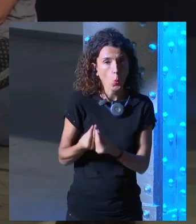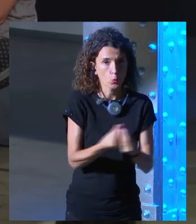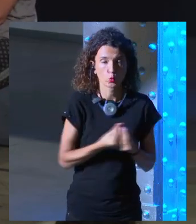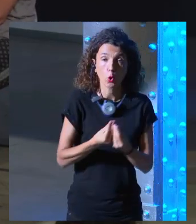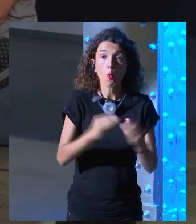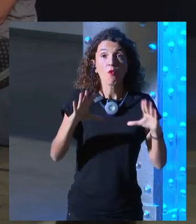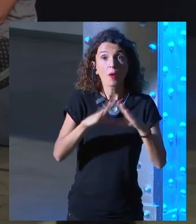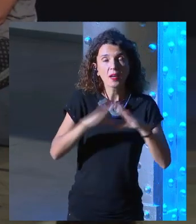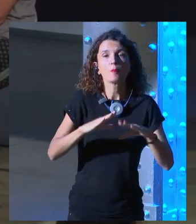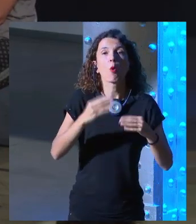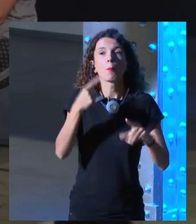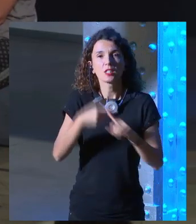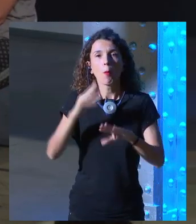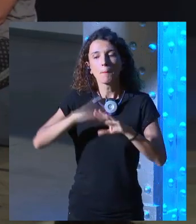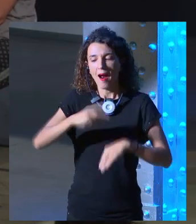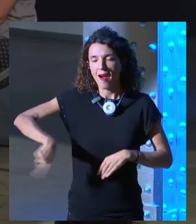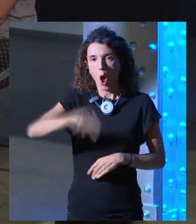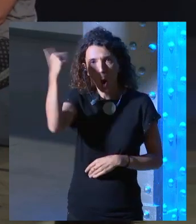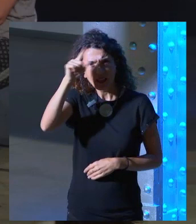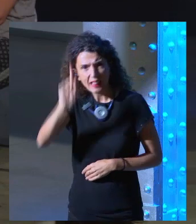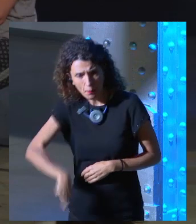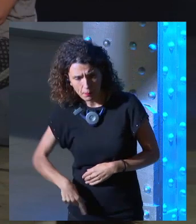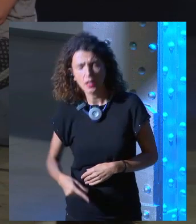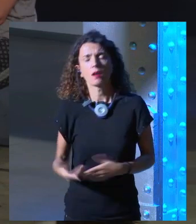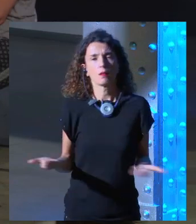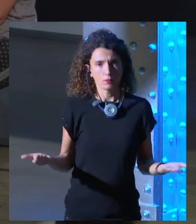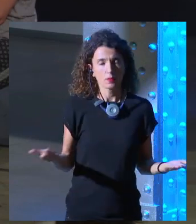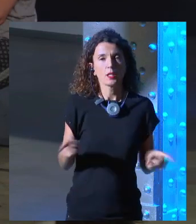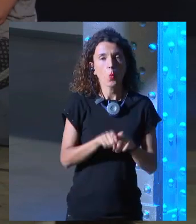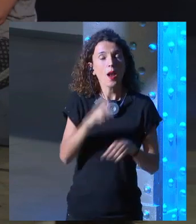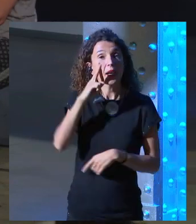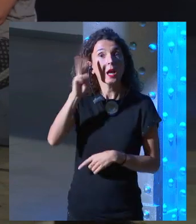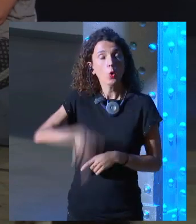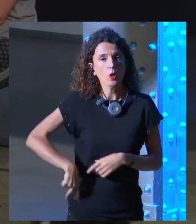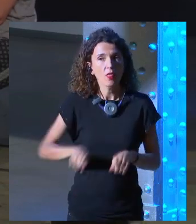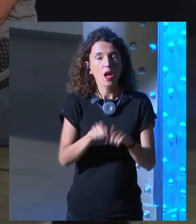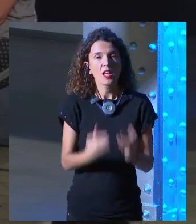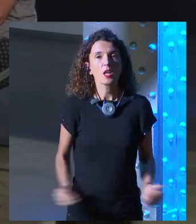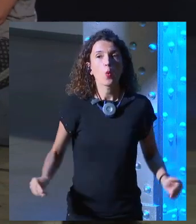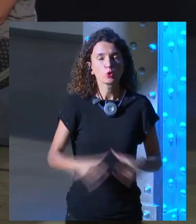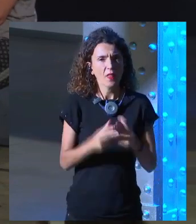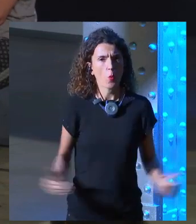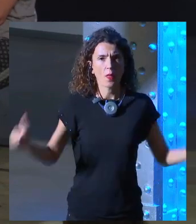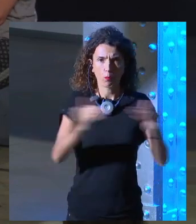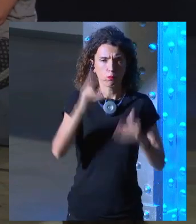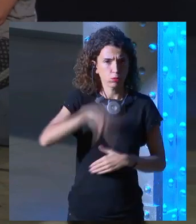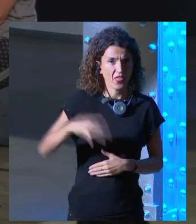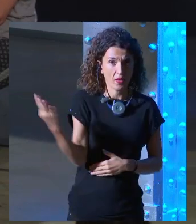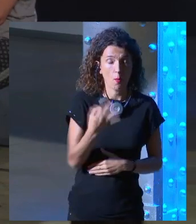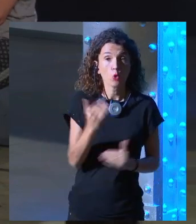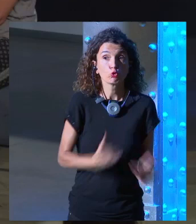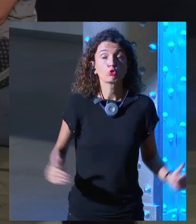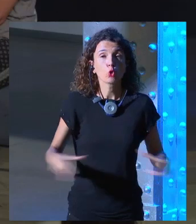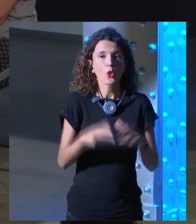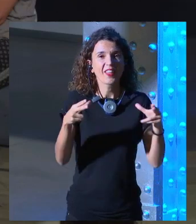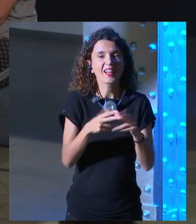well, and it's important that we recognize that an equal society will be a happier society, as well as one that